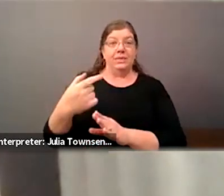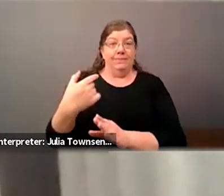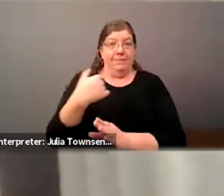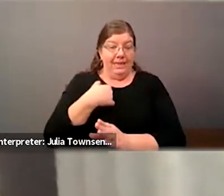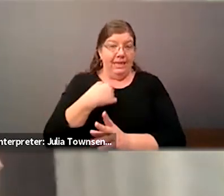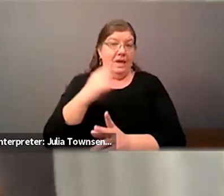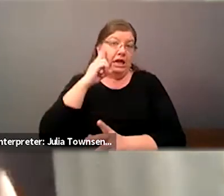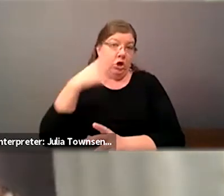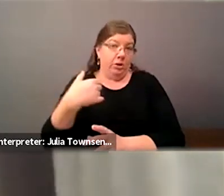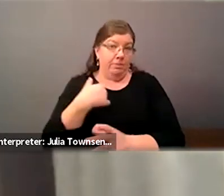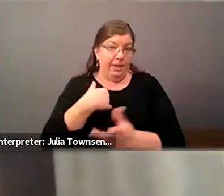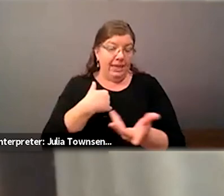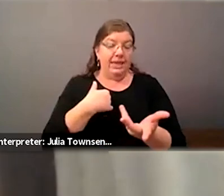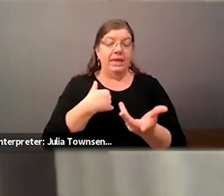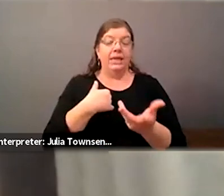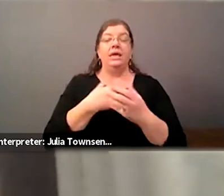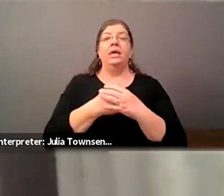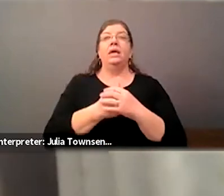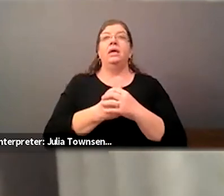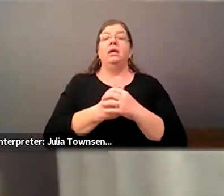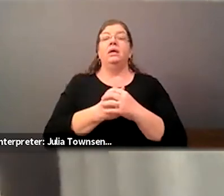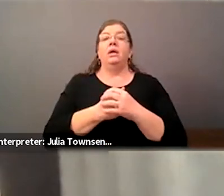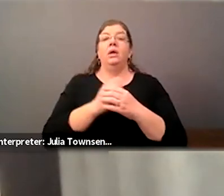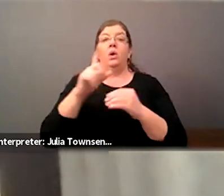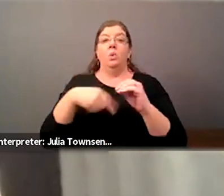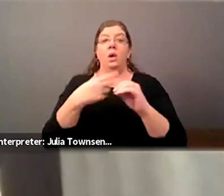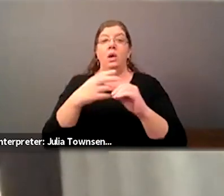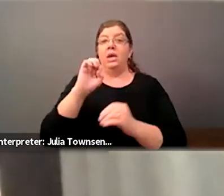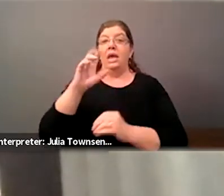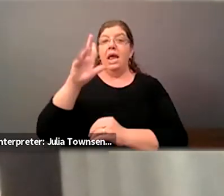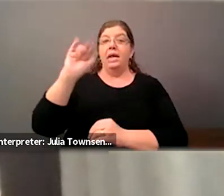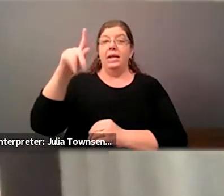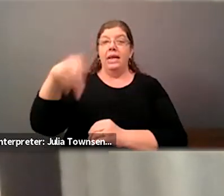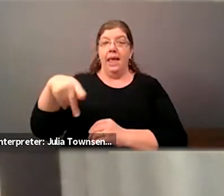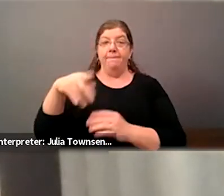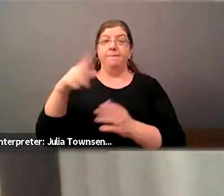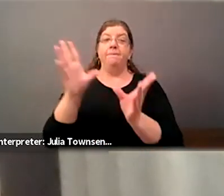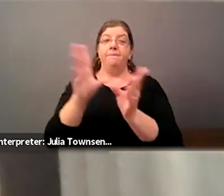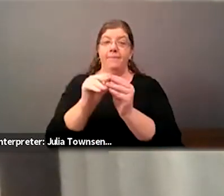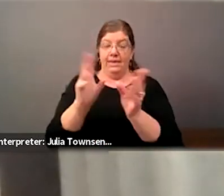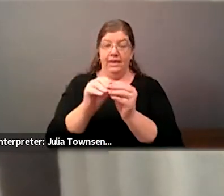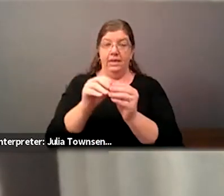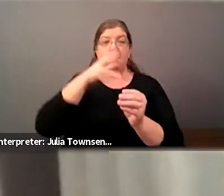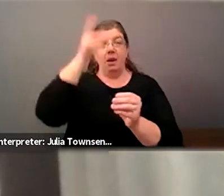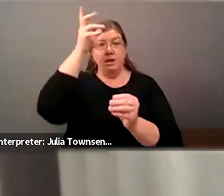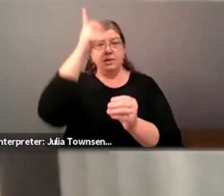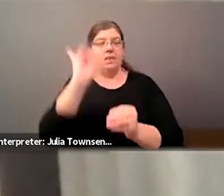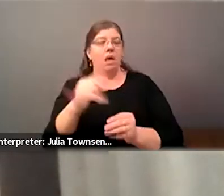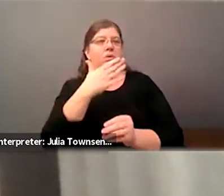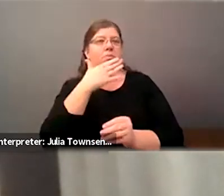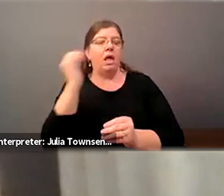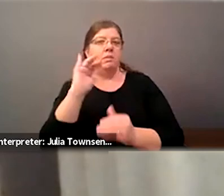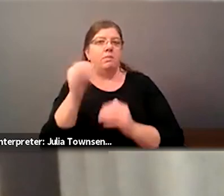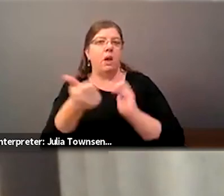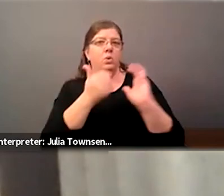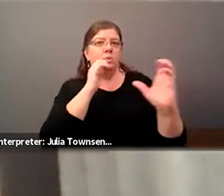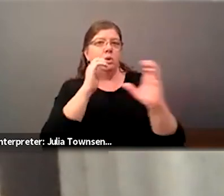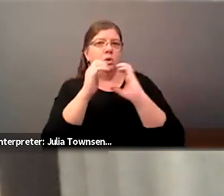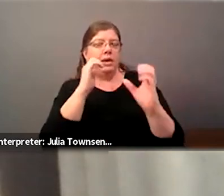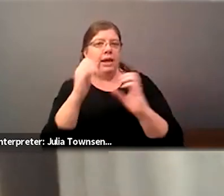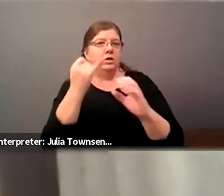hear me and when we had elac meeting parents actually said that was one of the best thing about our communication